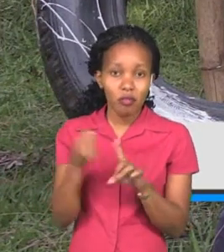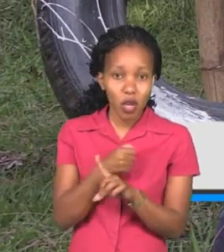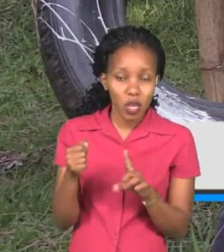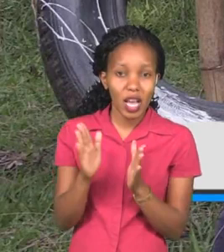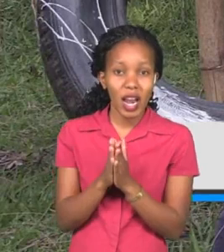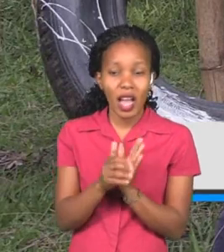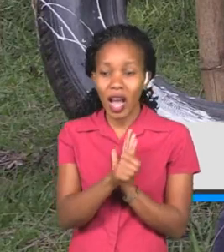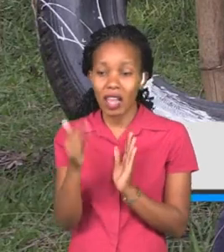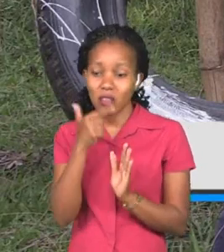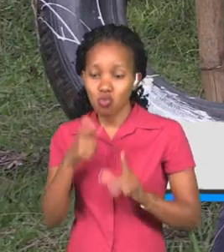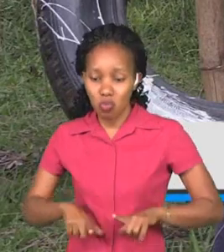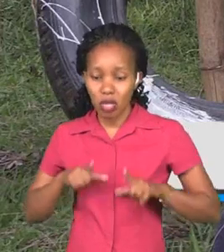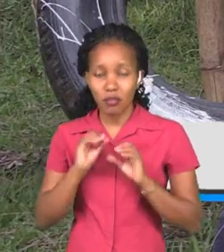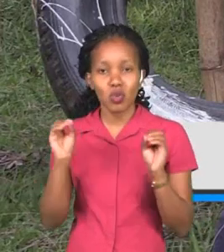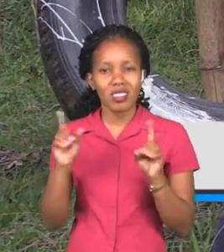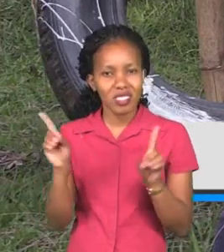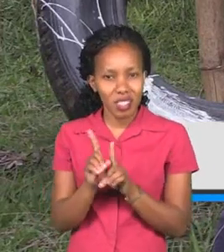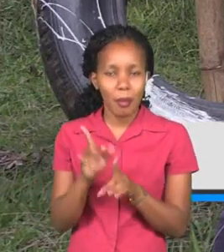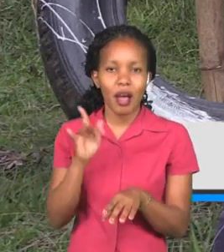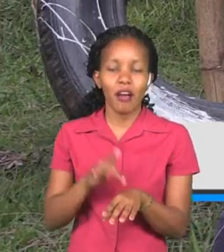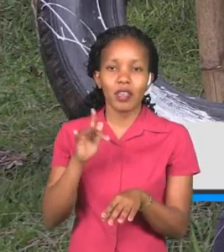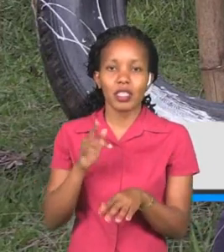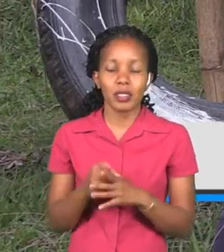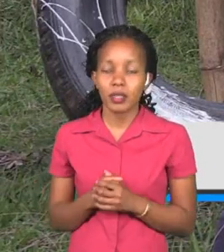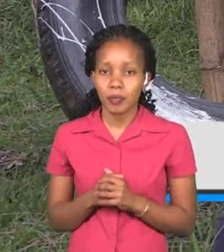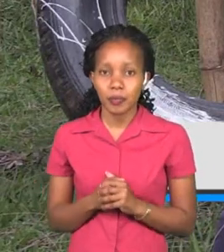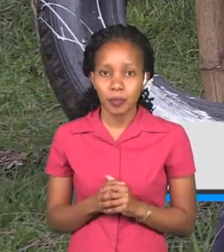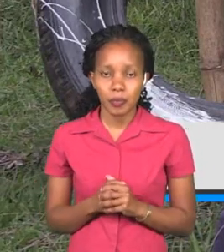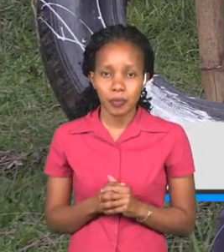were not alive then all face the same consequences.